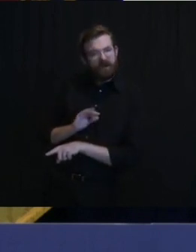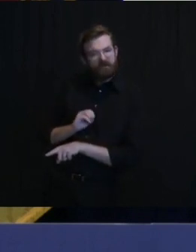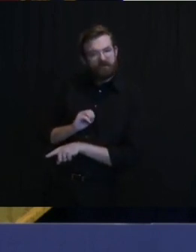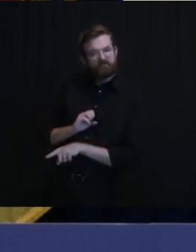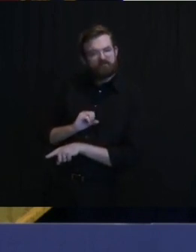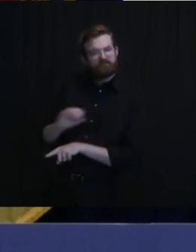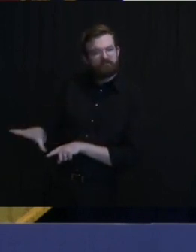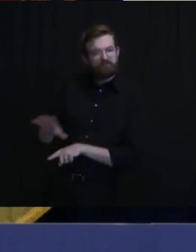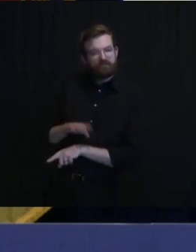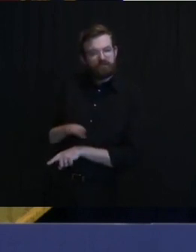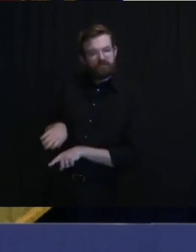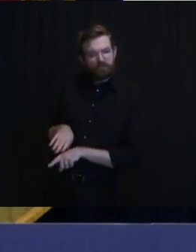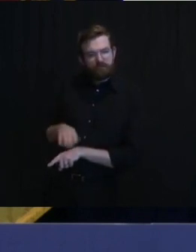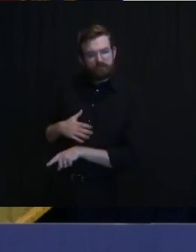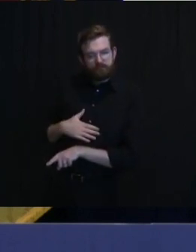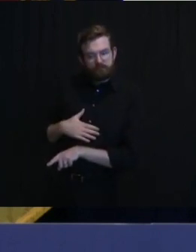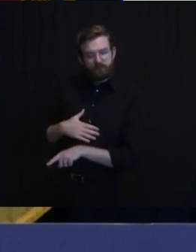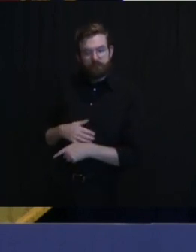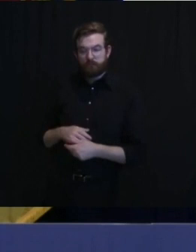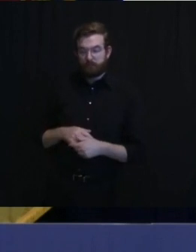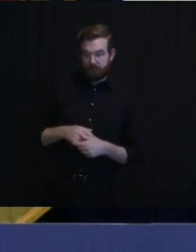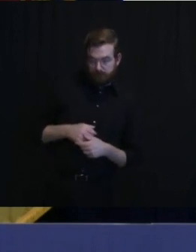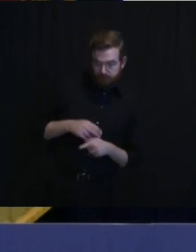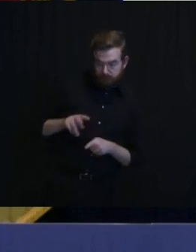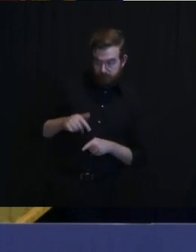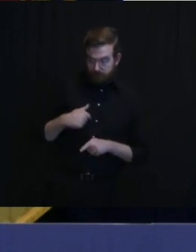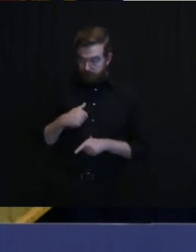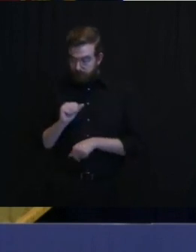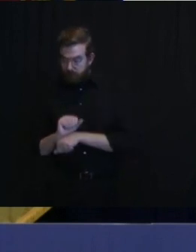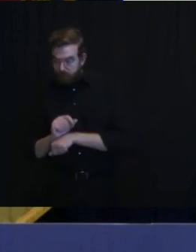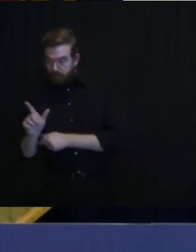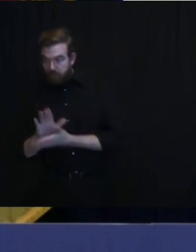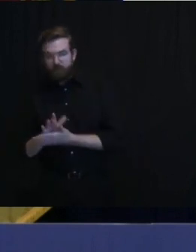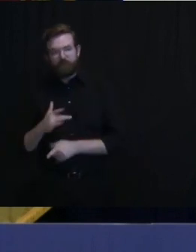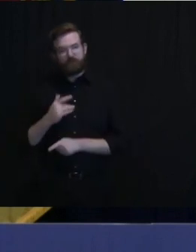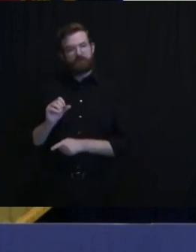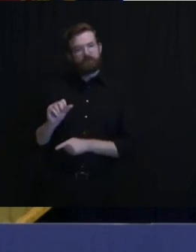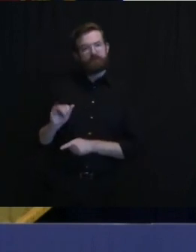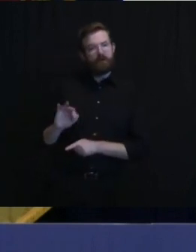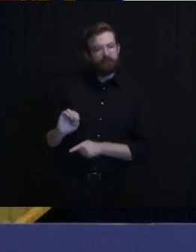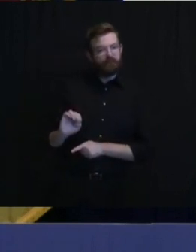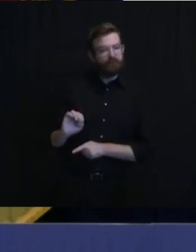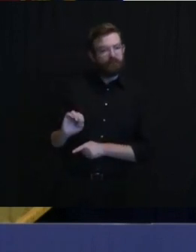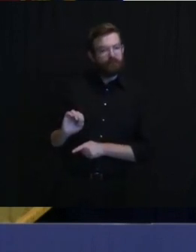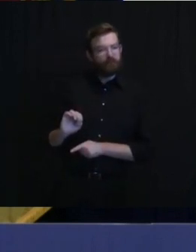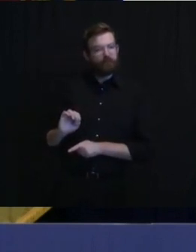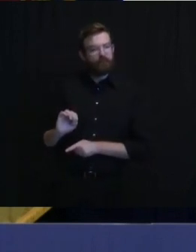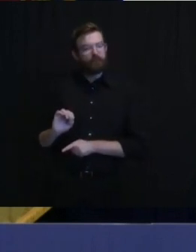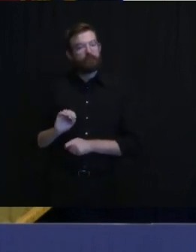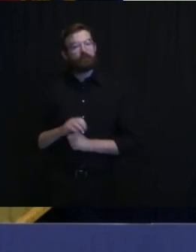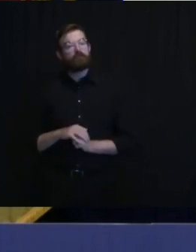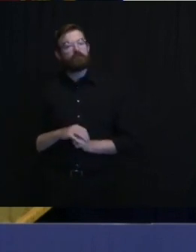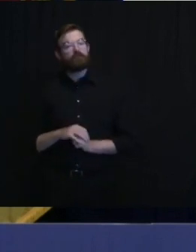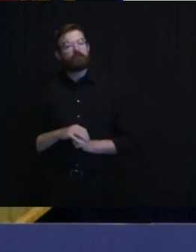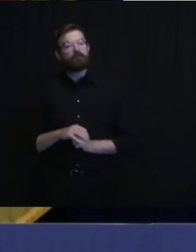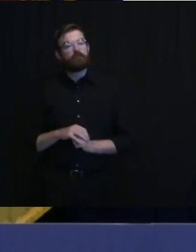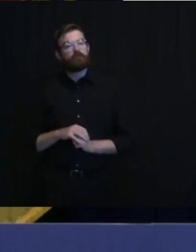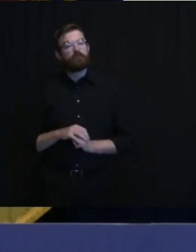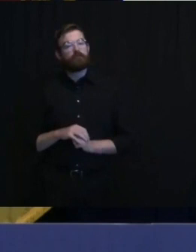the passing, as we said earlier in our remarks today, from the asymptomatic, healthy, probably young kid to